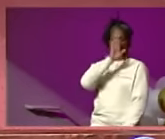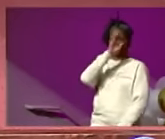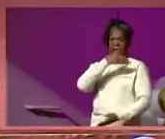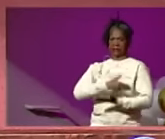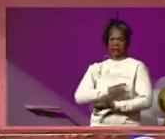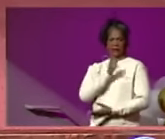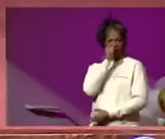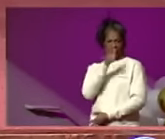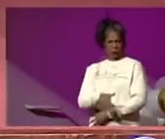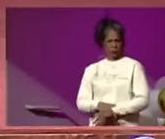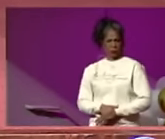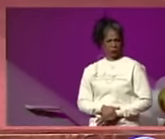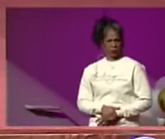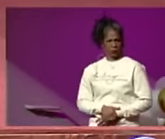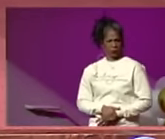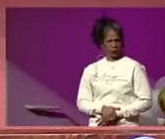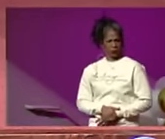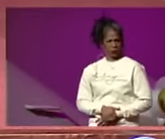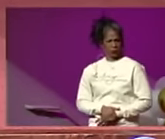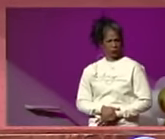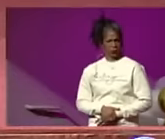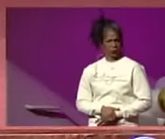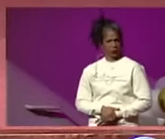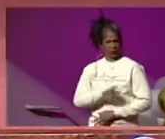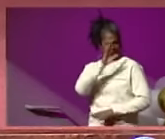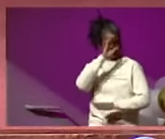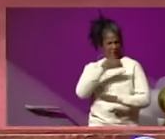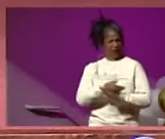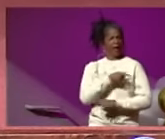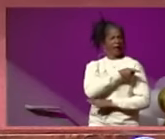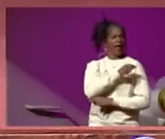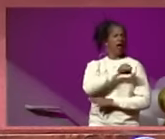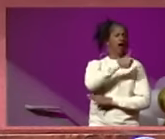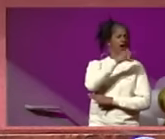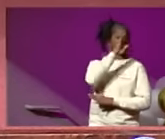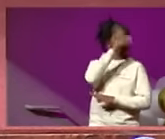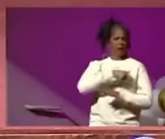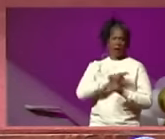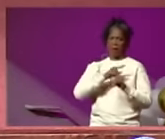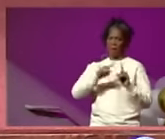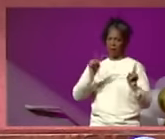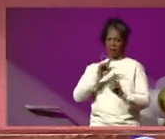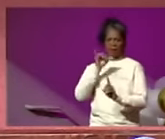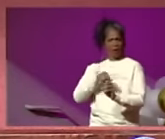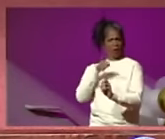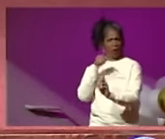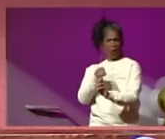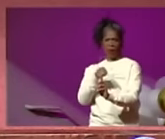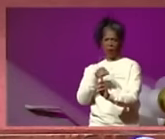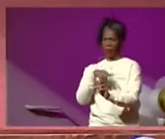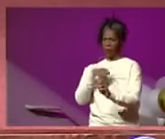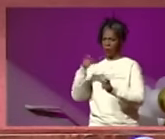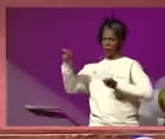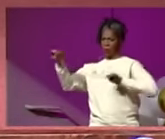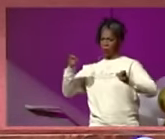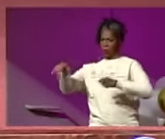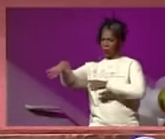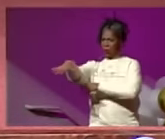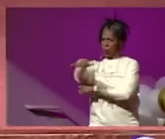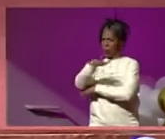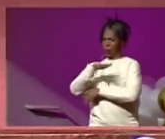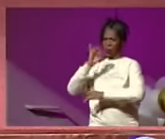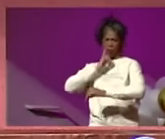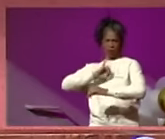Herod has Archelaus. He had really some other sons too, but this one is reigning over the region